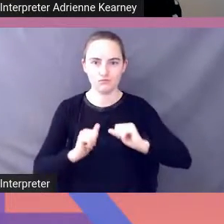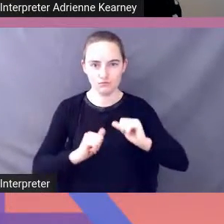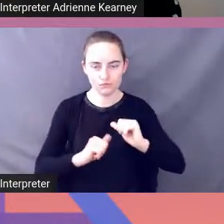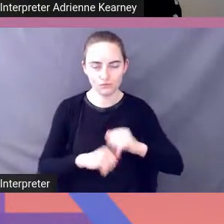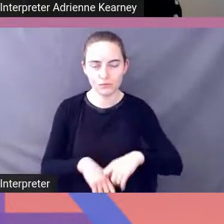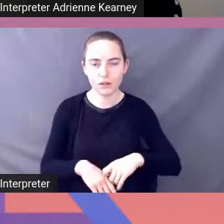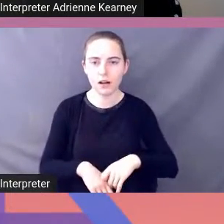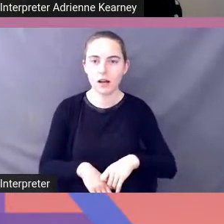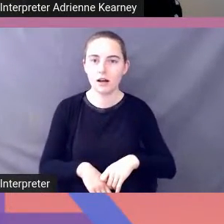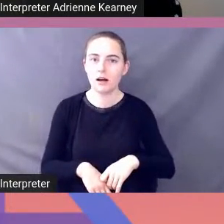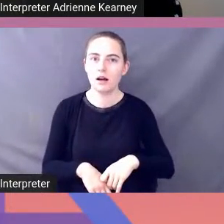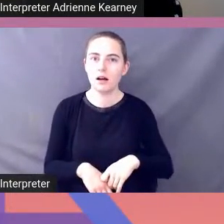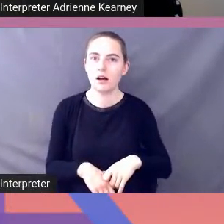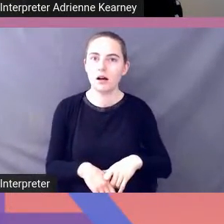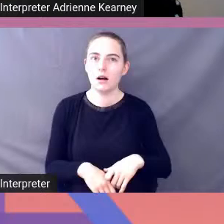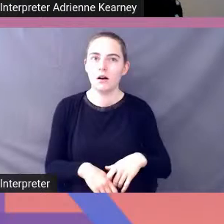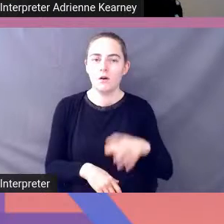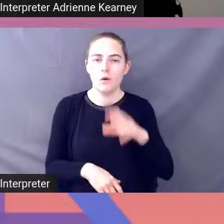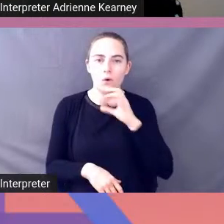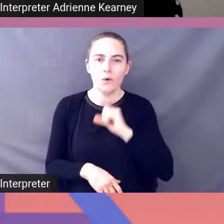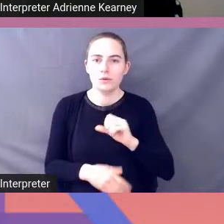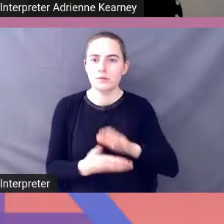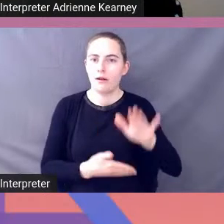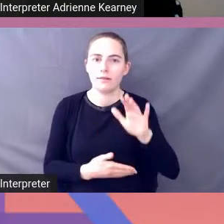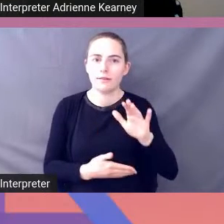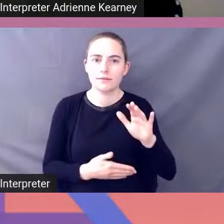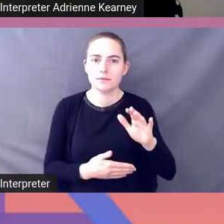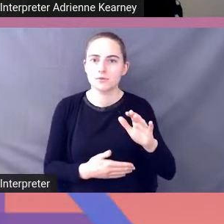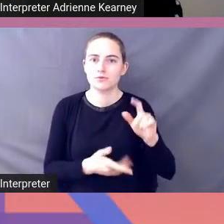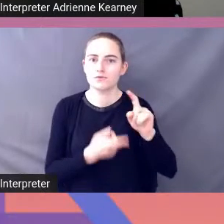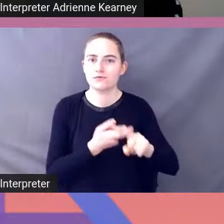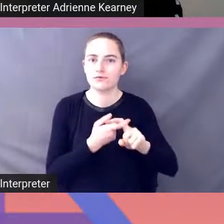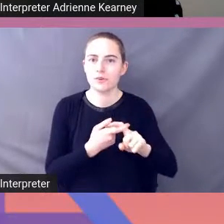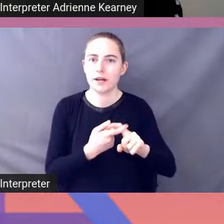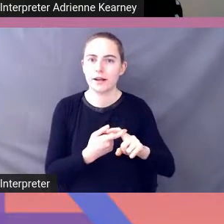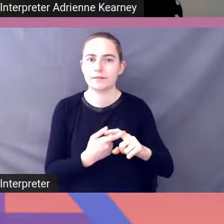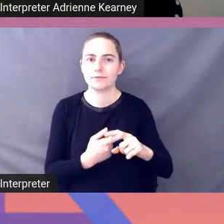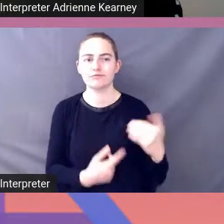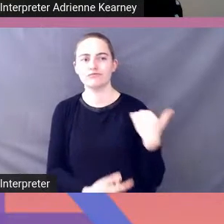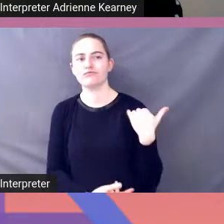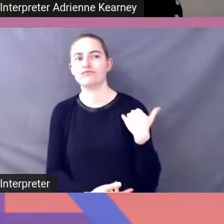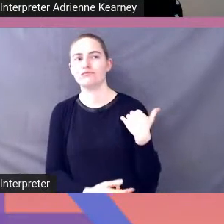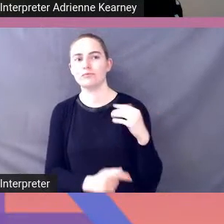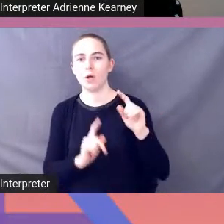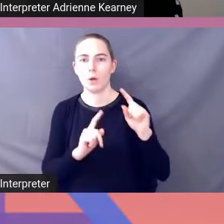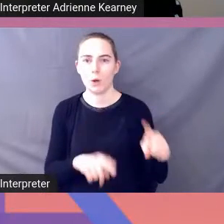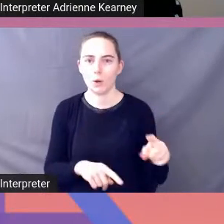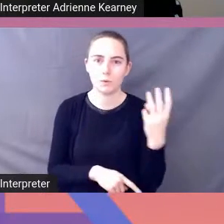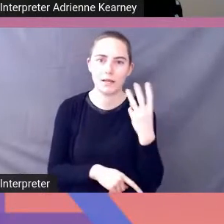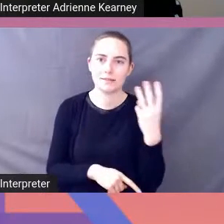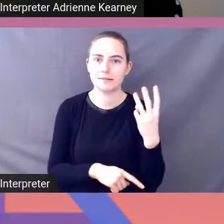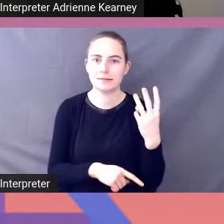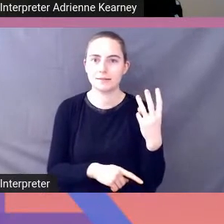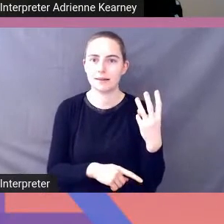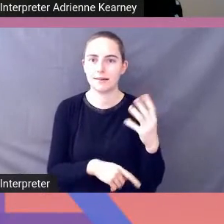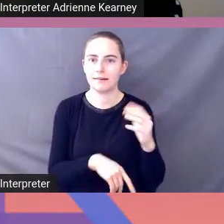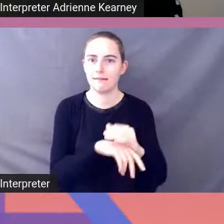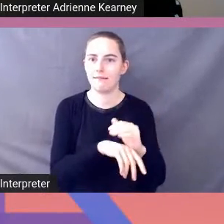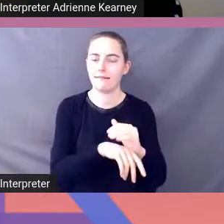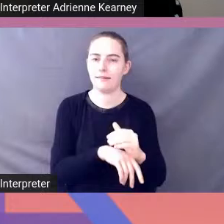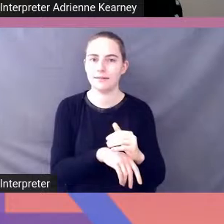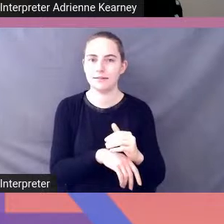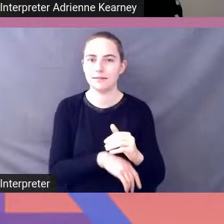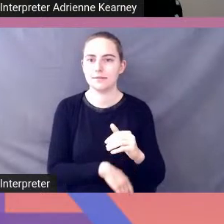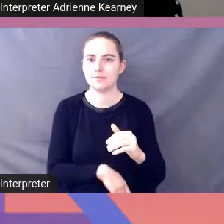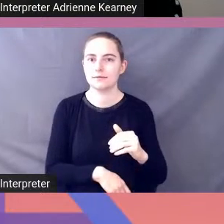college classmate told me to go to this other open mic on a Wednesday, and I went. And the host, he became my mentor.